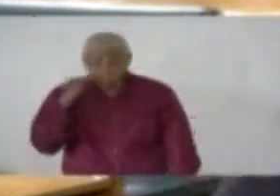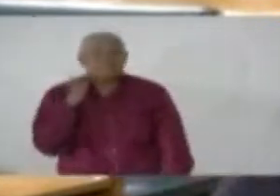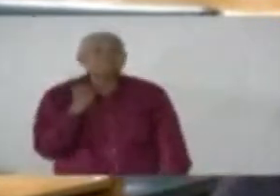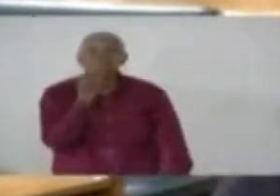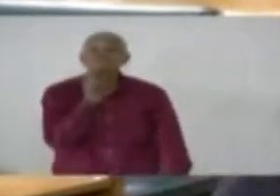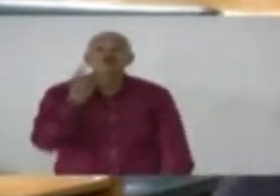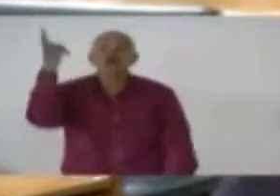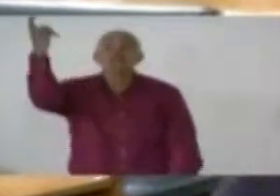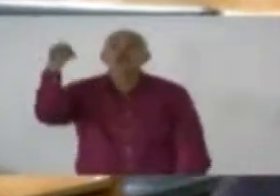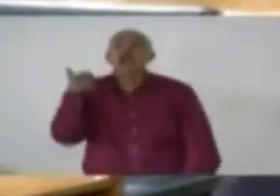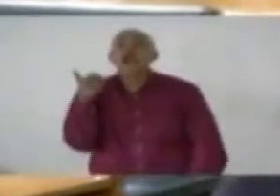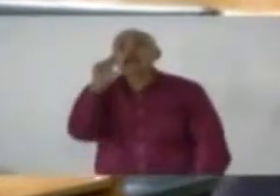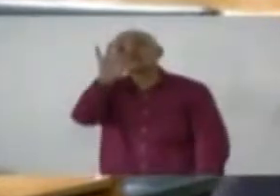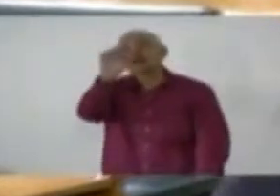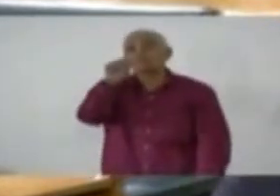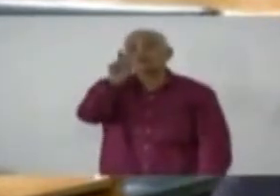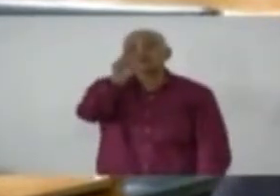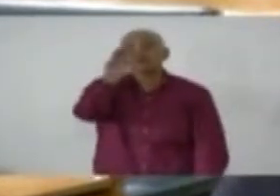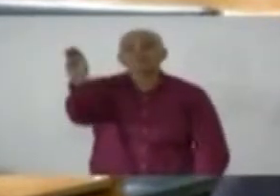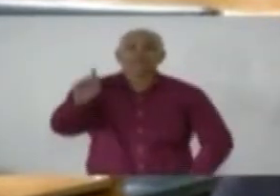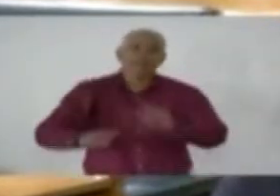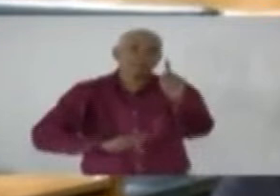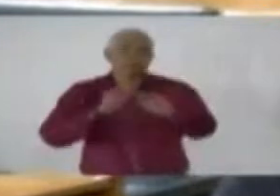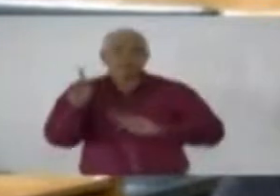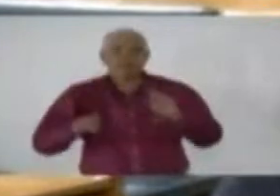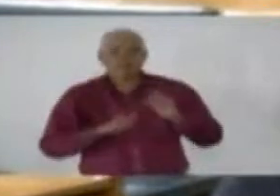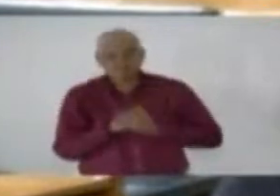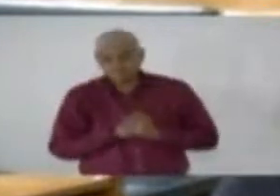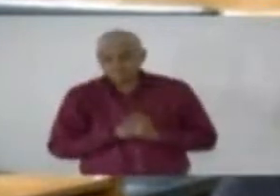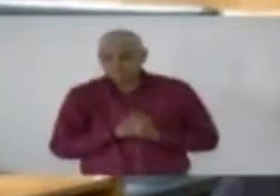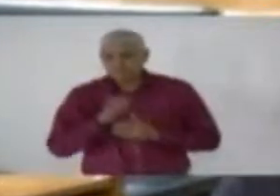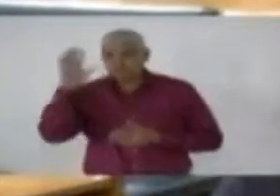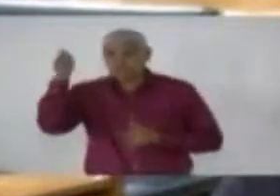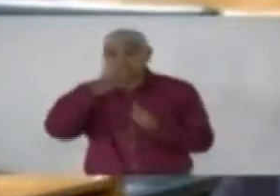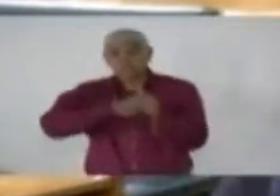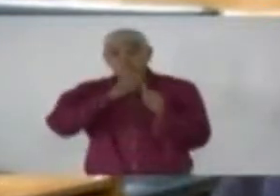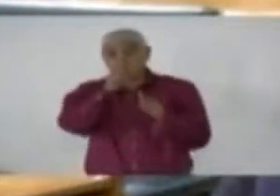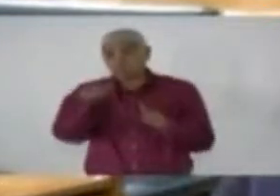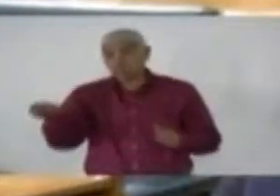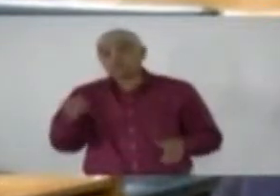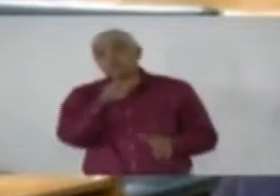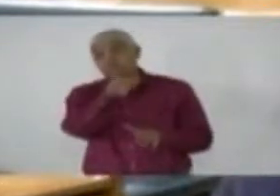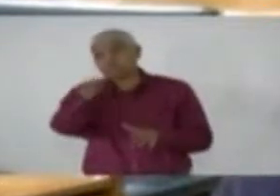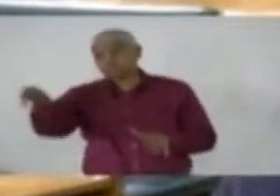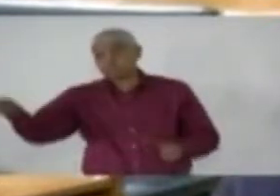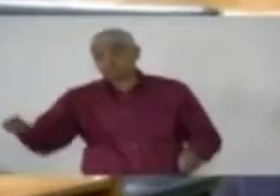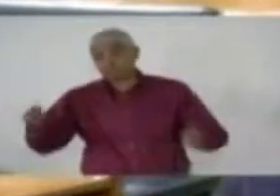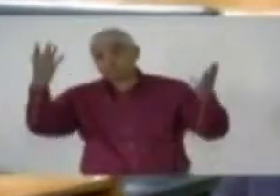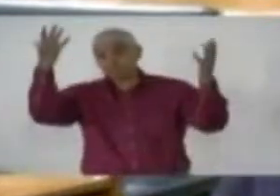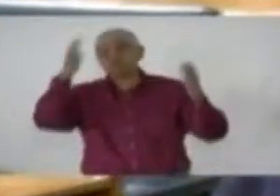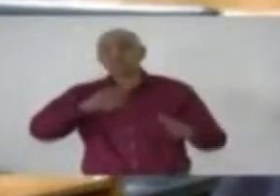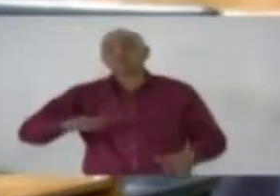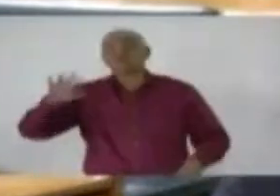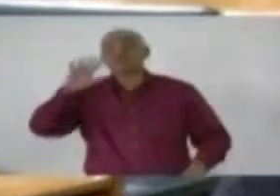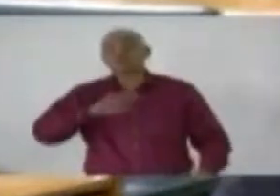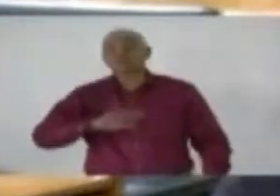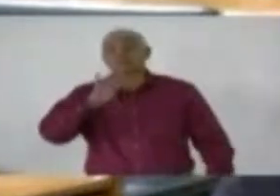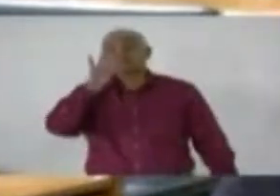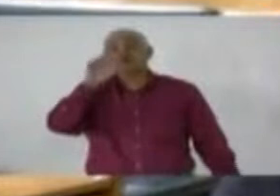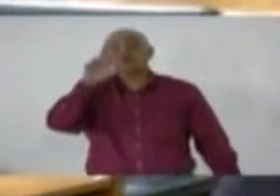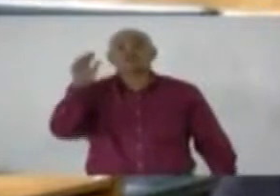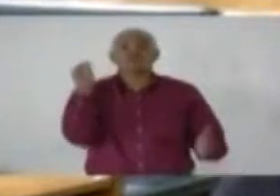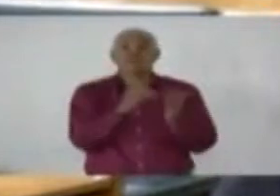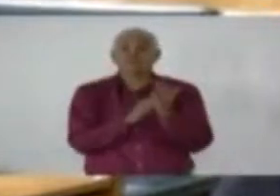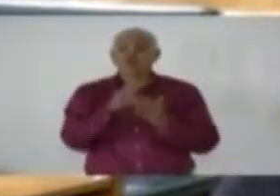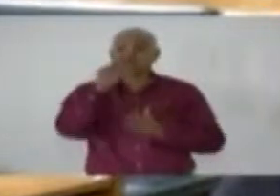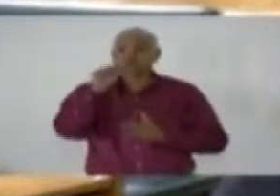Israel has 9.2 million people. Their per capita GDP is about